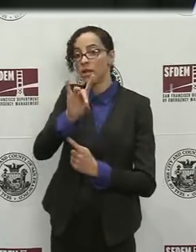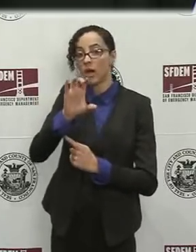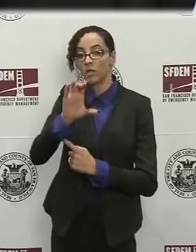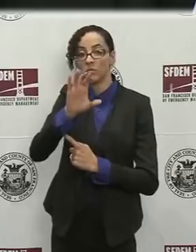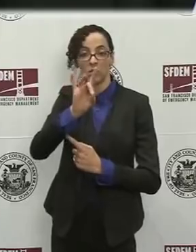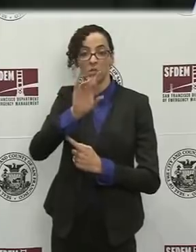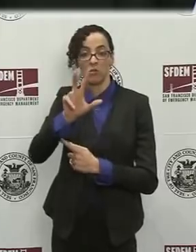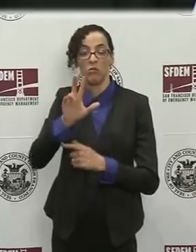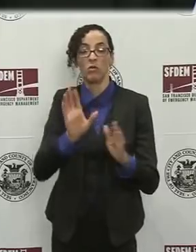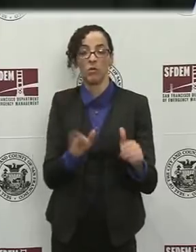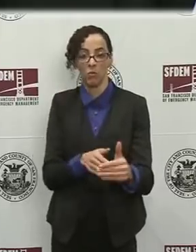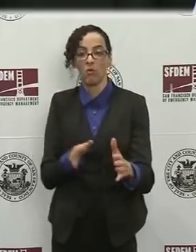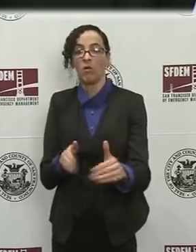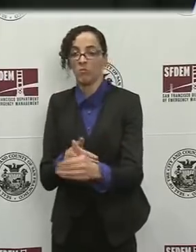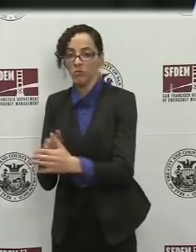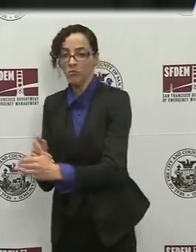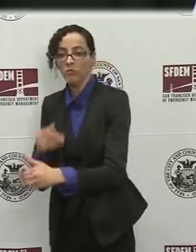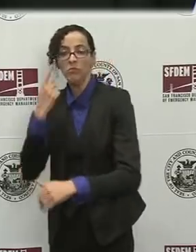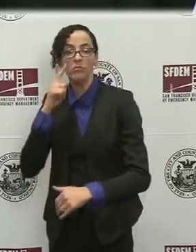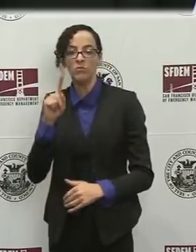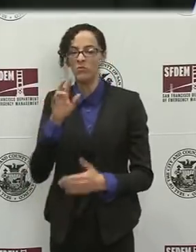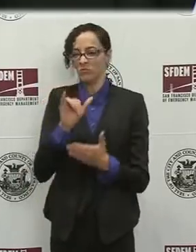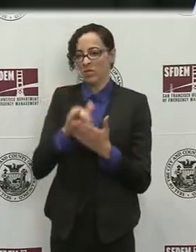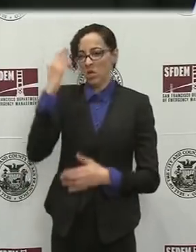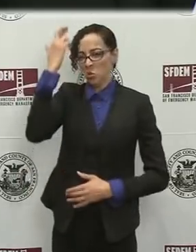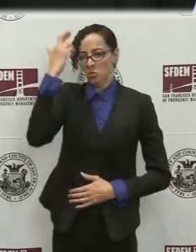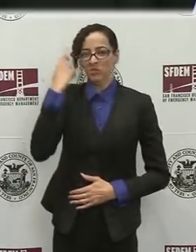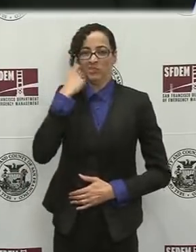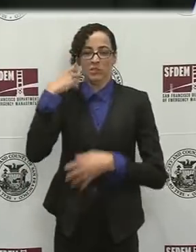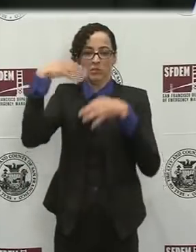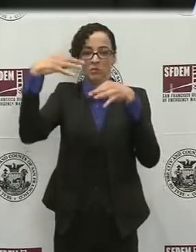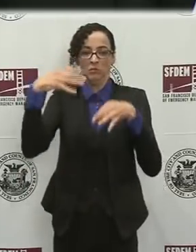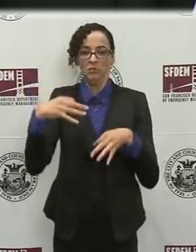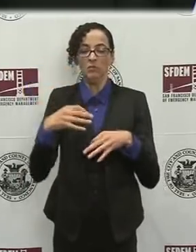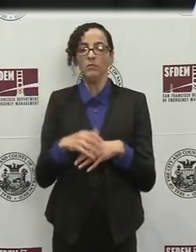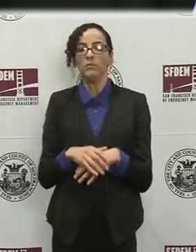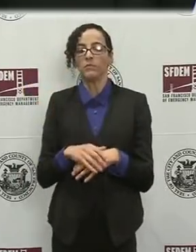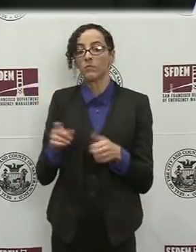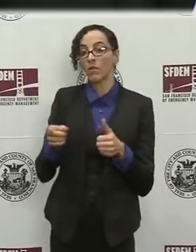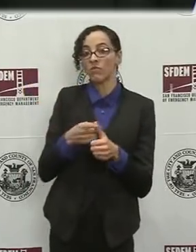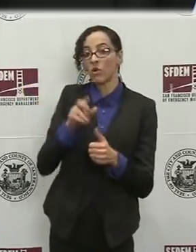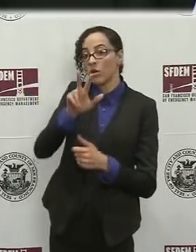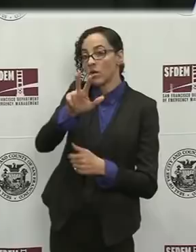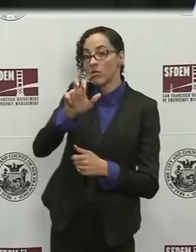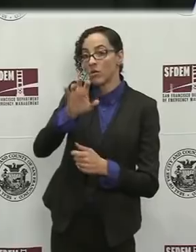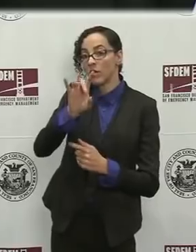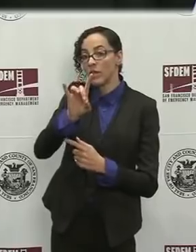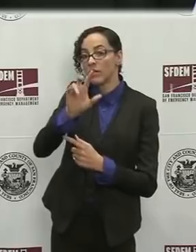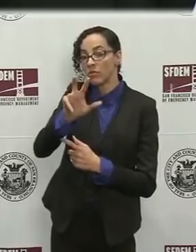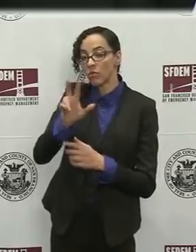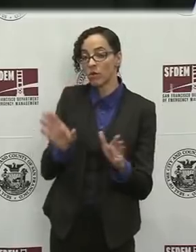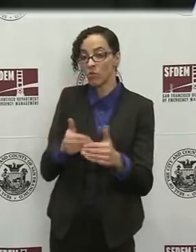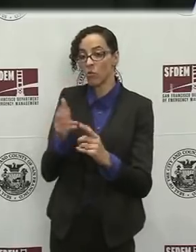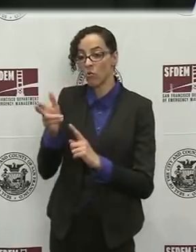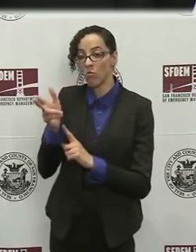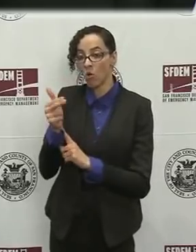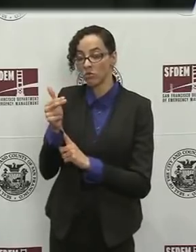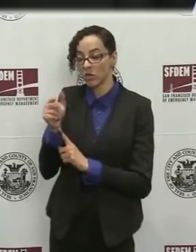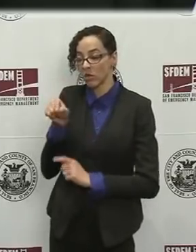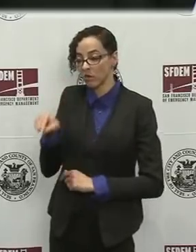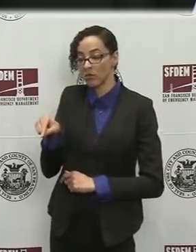883 rooms for this purpose. The first 383-room hotel is currently under